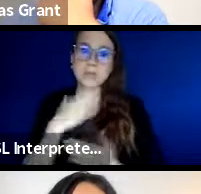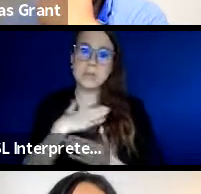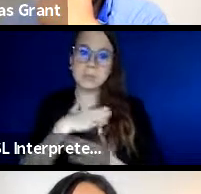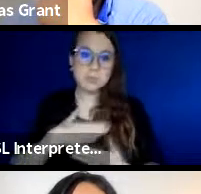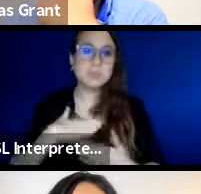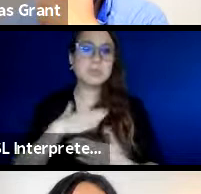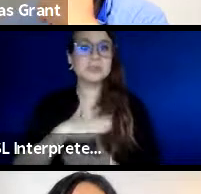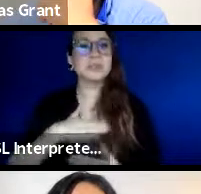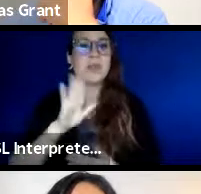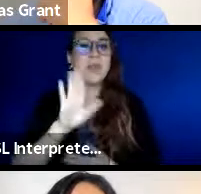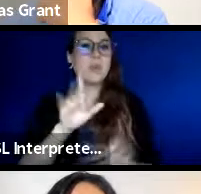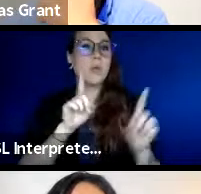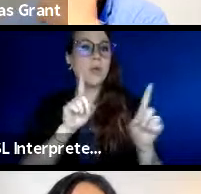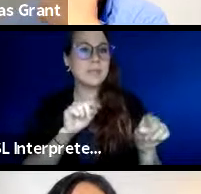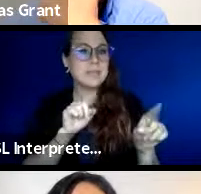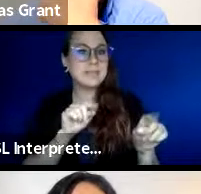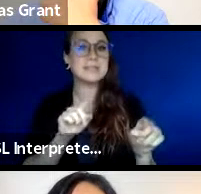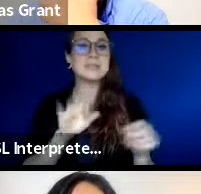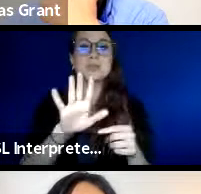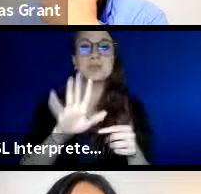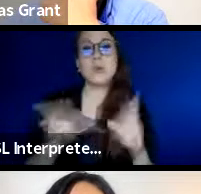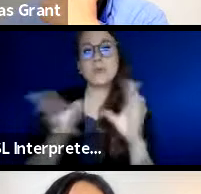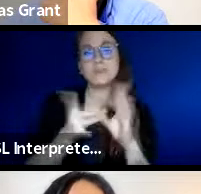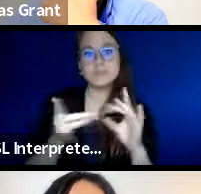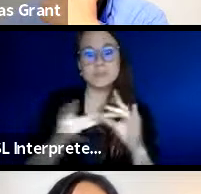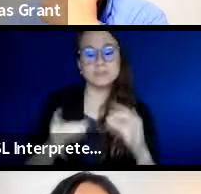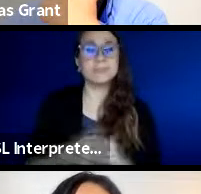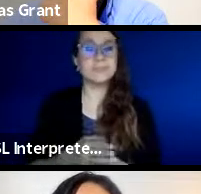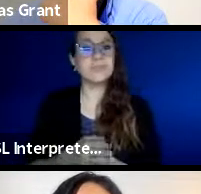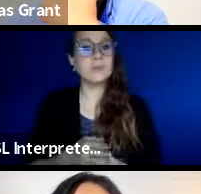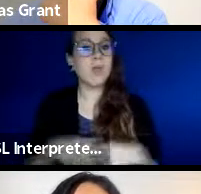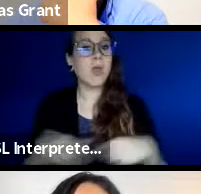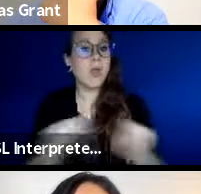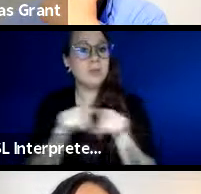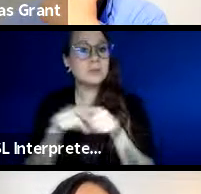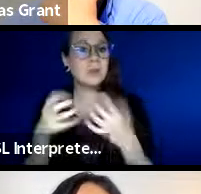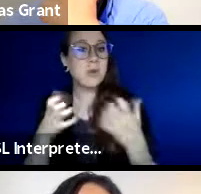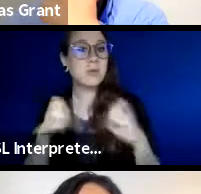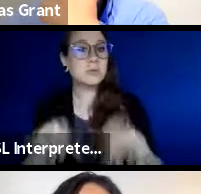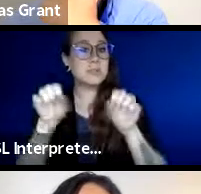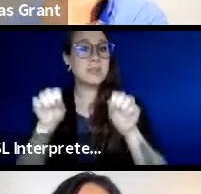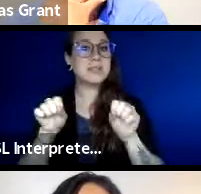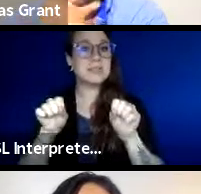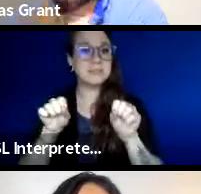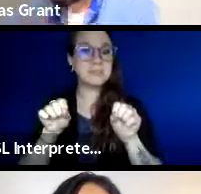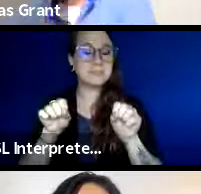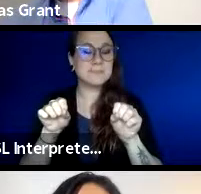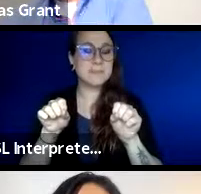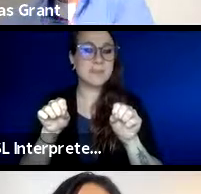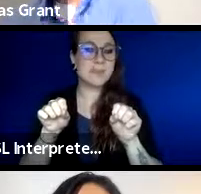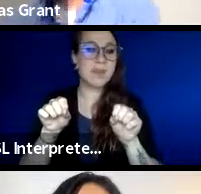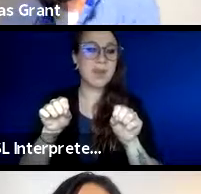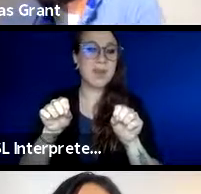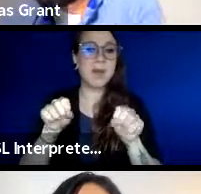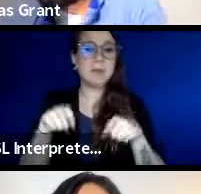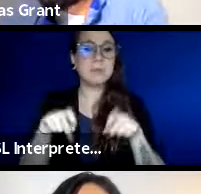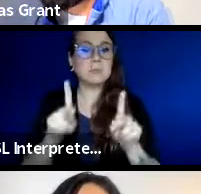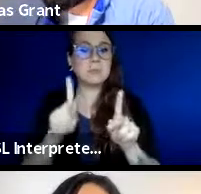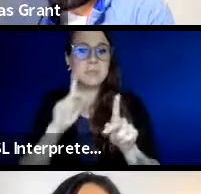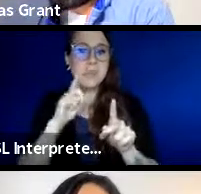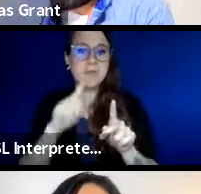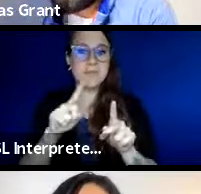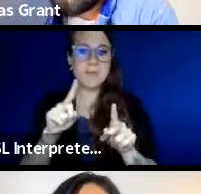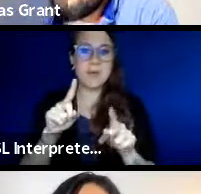your attendance and your input. I'd also like to take this opportunity to thank our mokers. Brittany and Nokomis are out here working